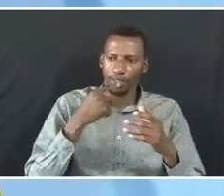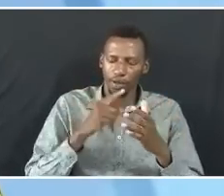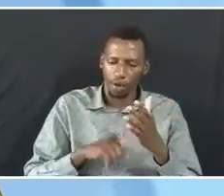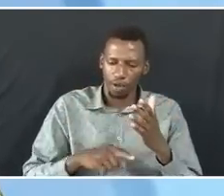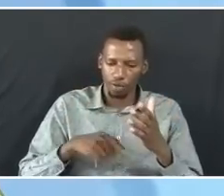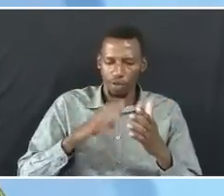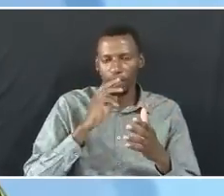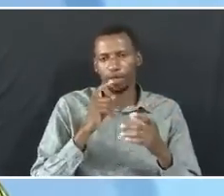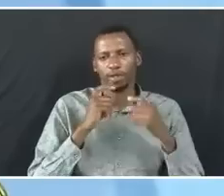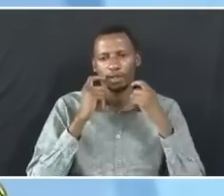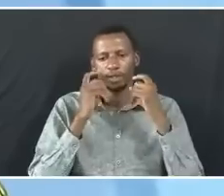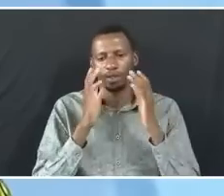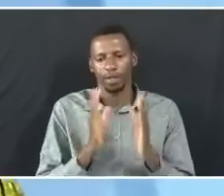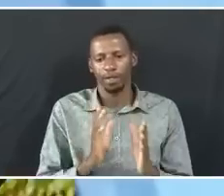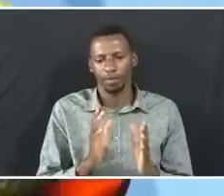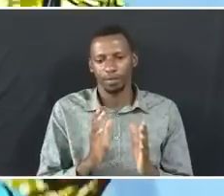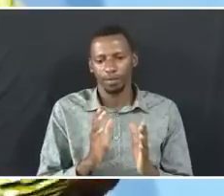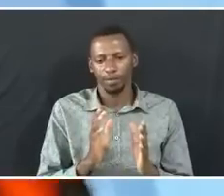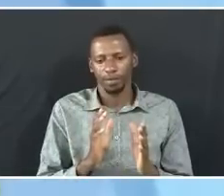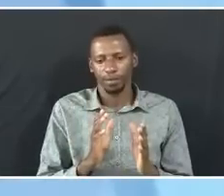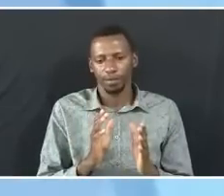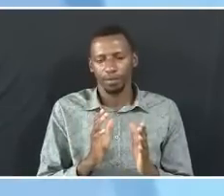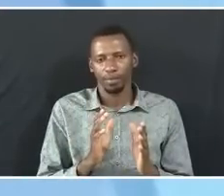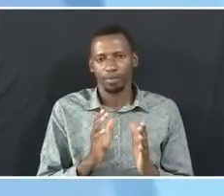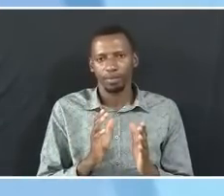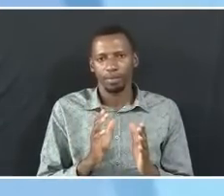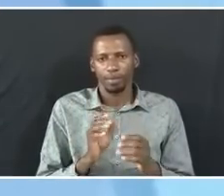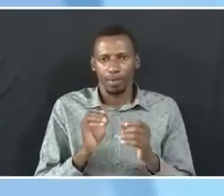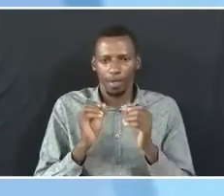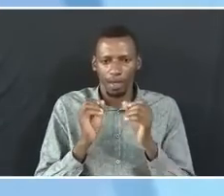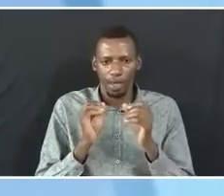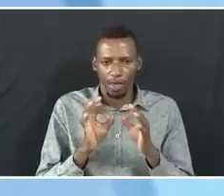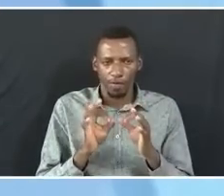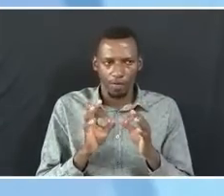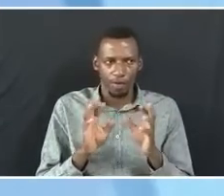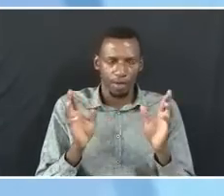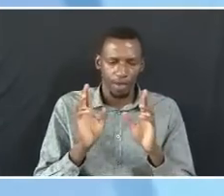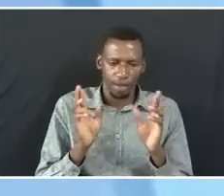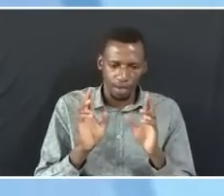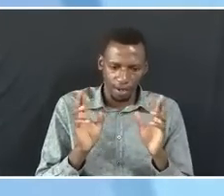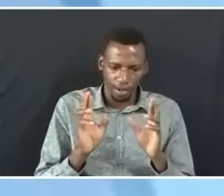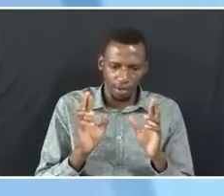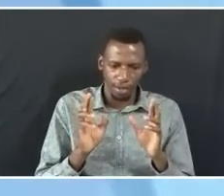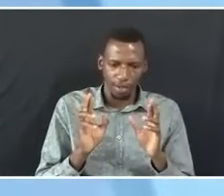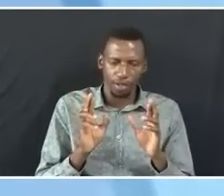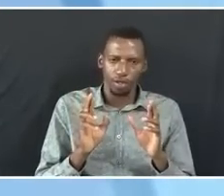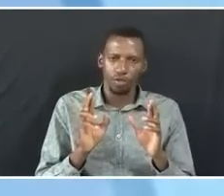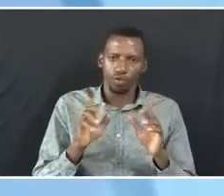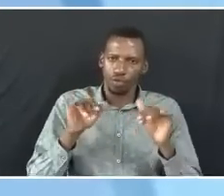Sin. And if we insist on staying, we must be willing to take up responsibility.